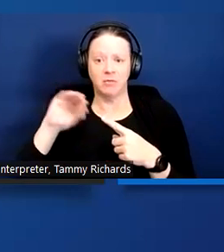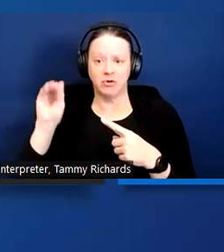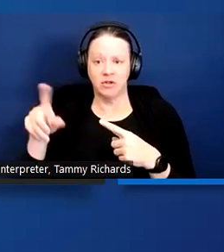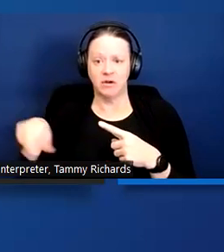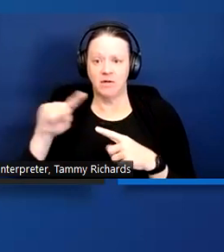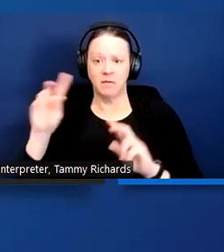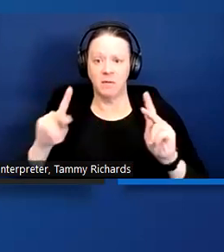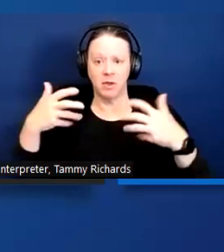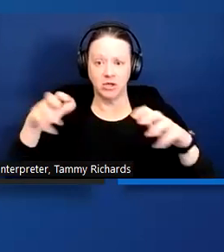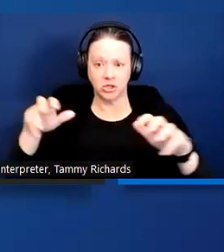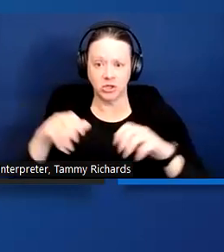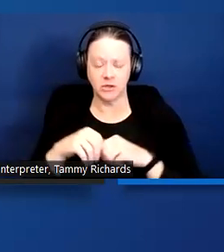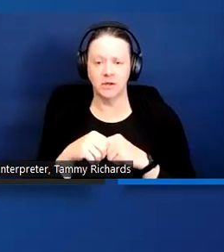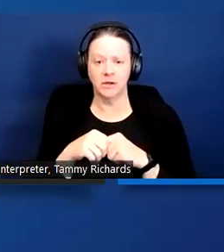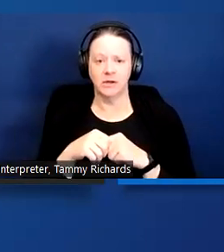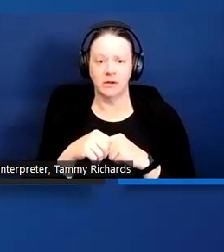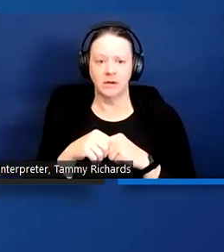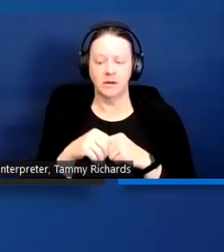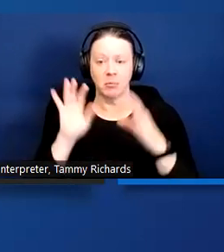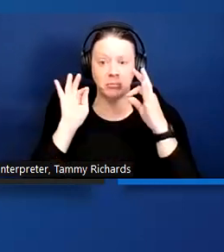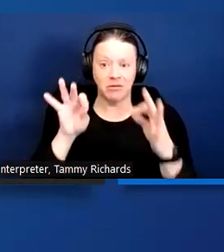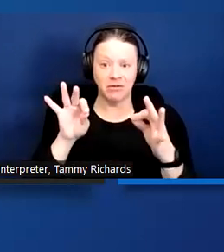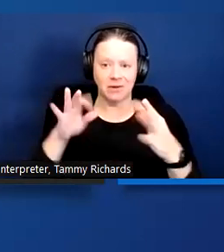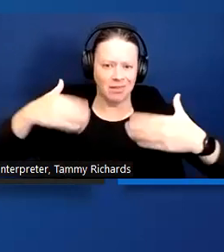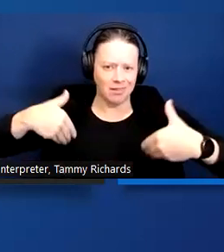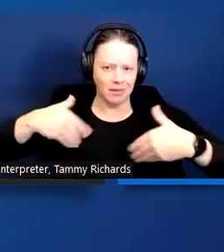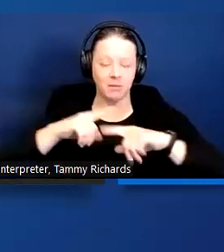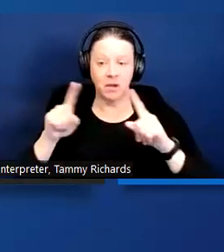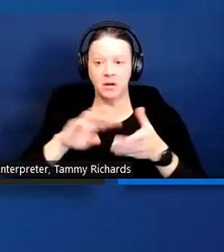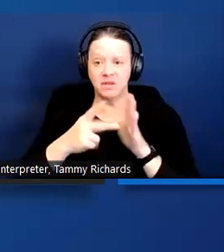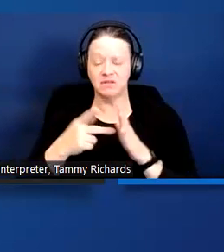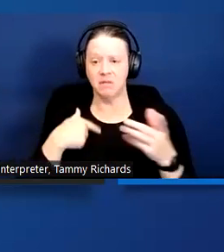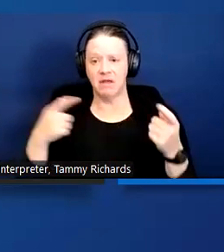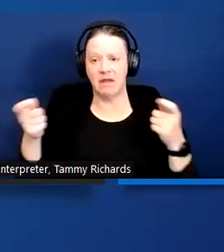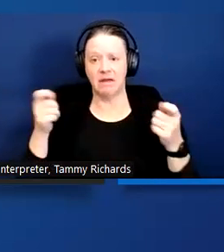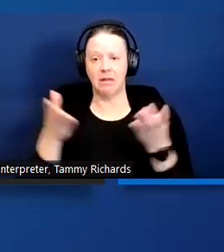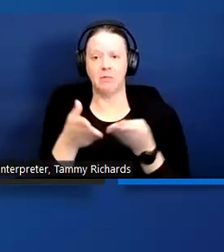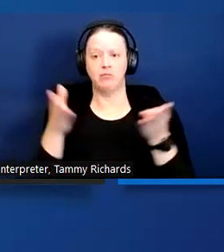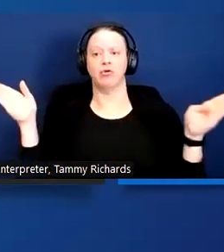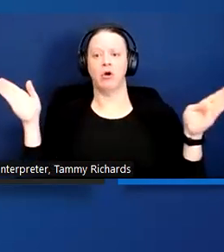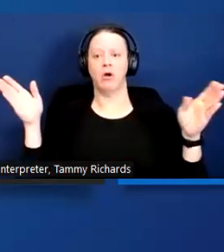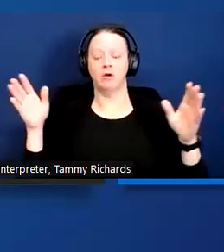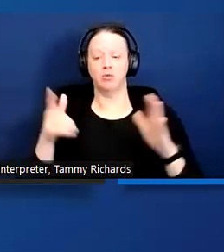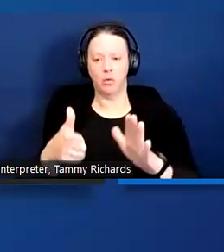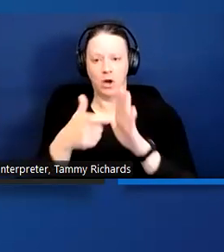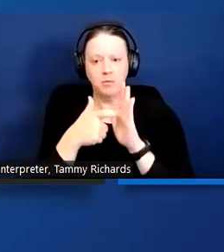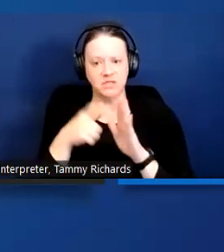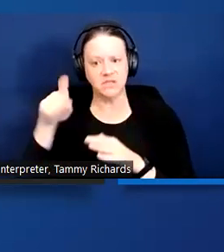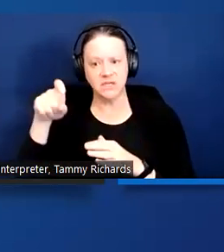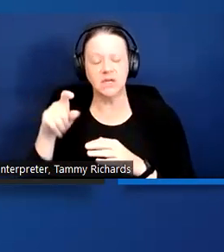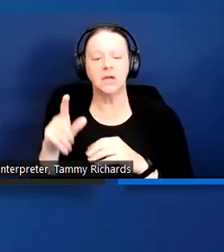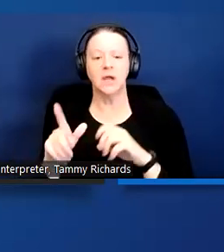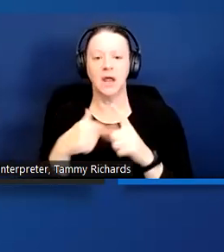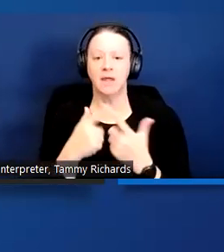population. It's not perfect, but it means that I'm handling the broad requirements needed. And then